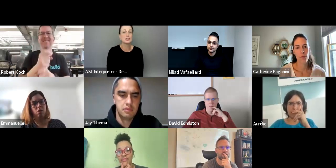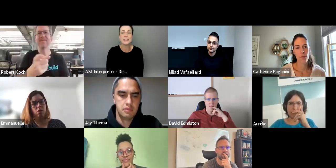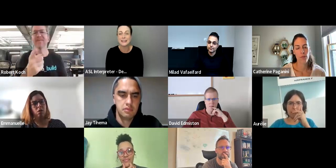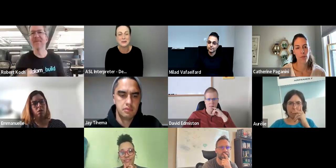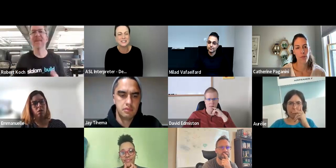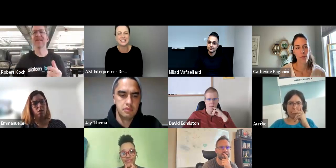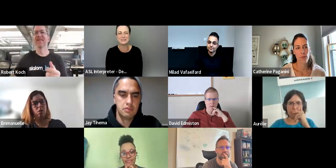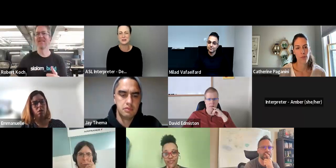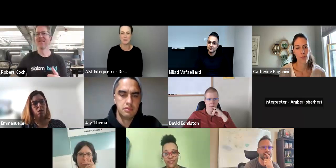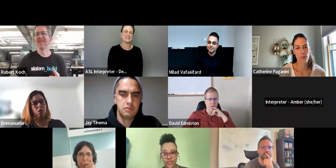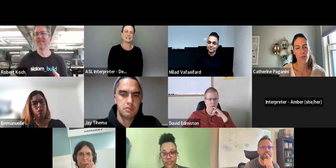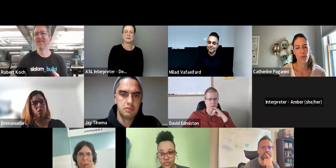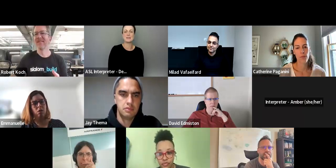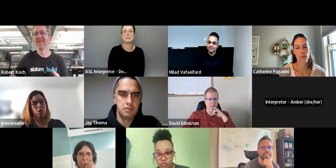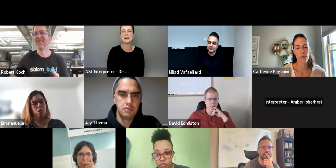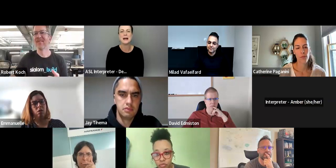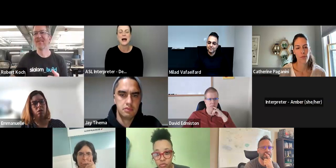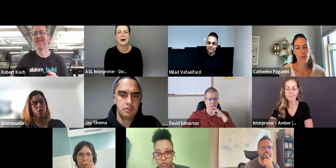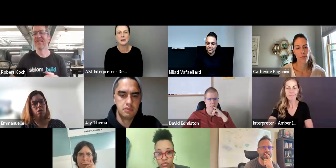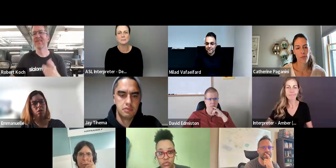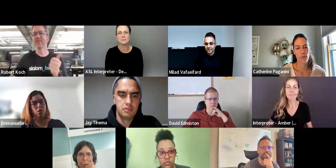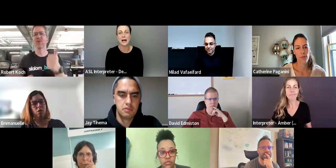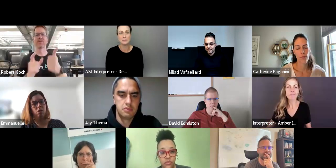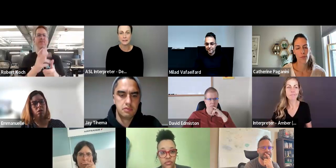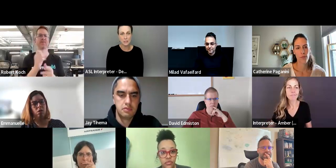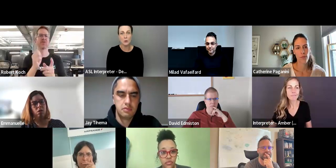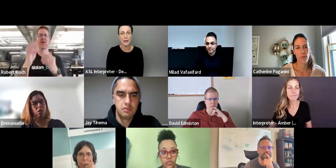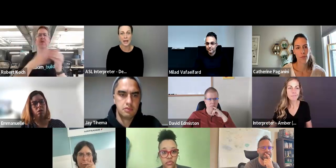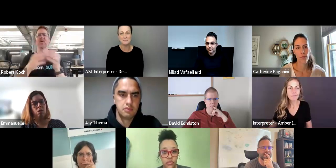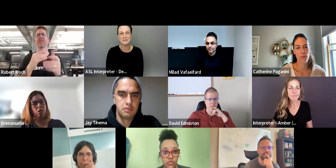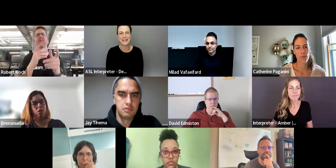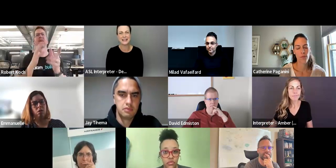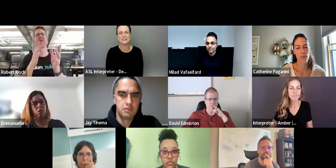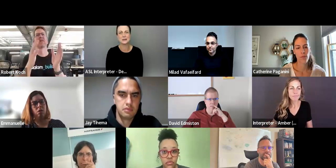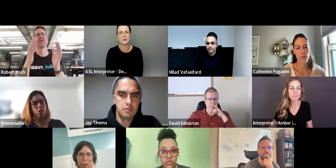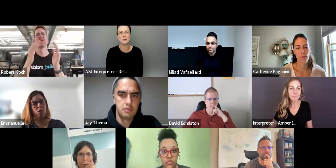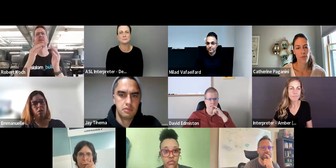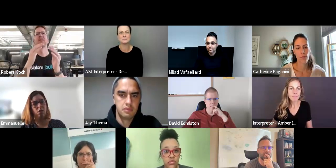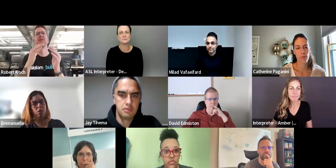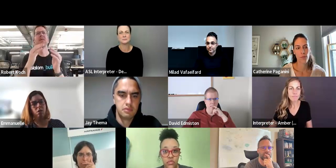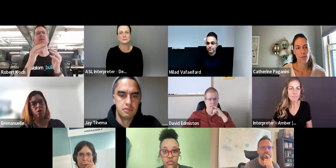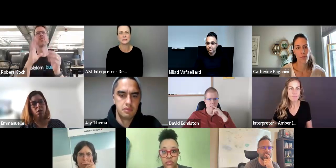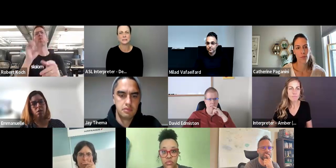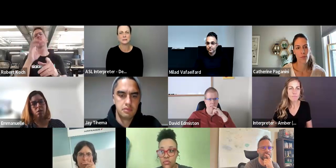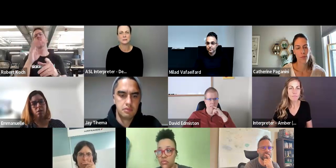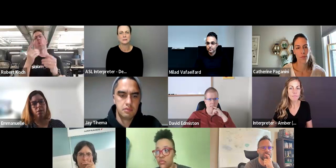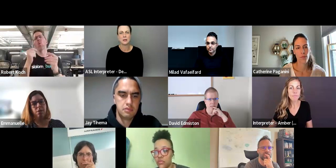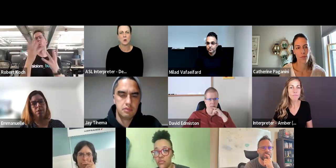Or British Sign Language, you know, I'm teasing about that, but yeah, let us know, okay? And